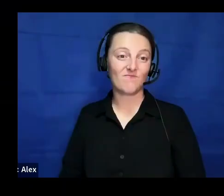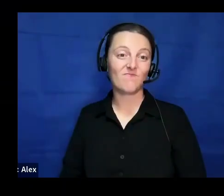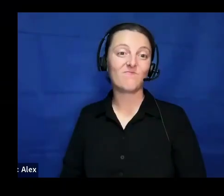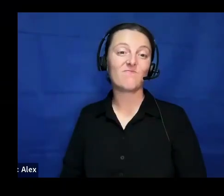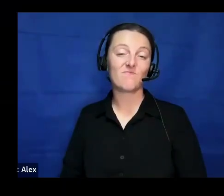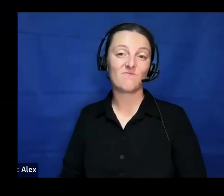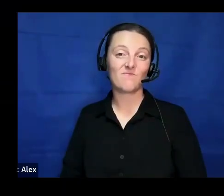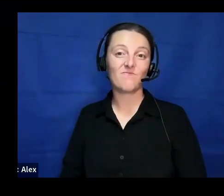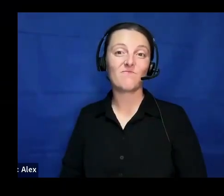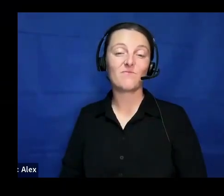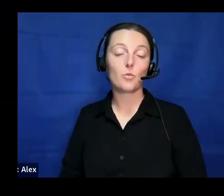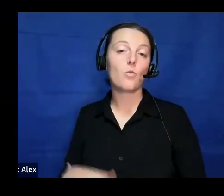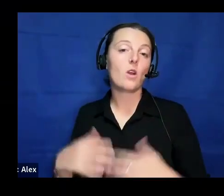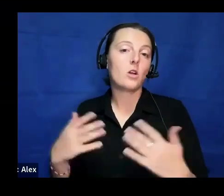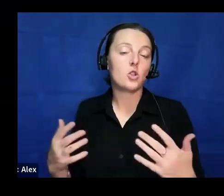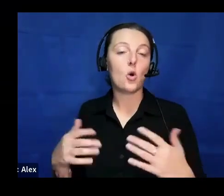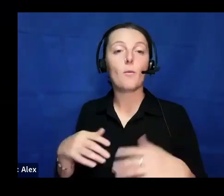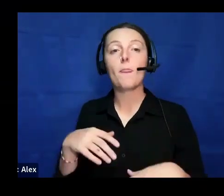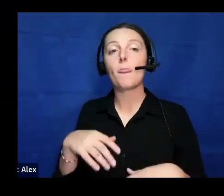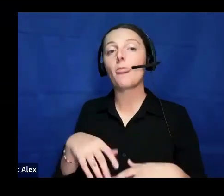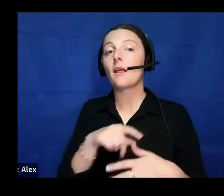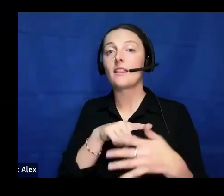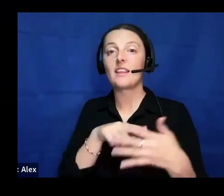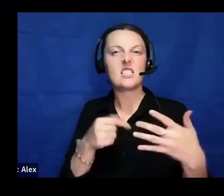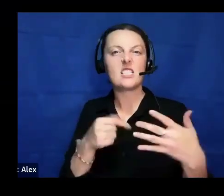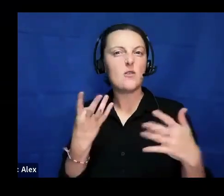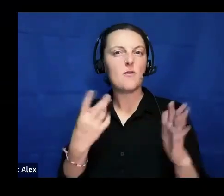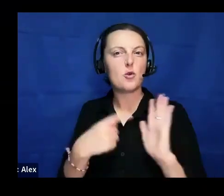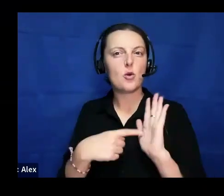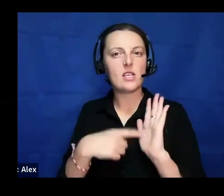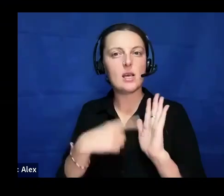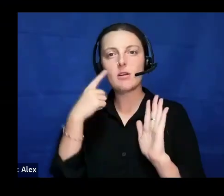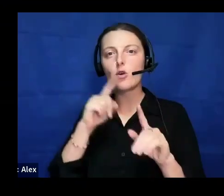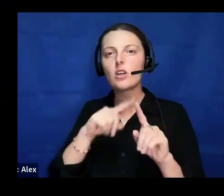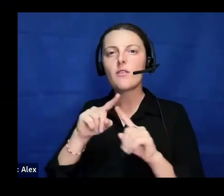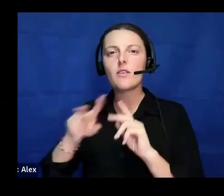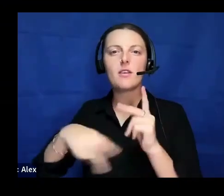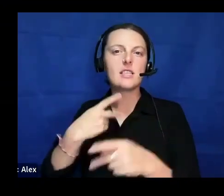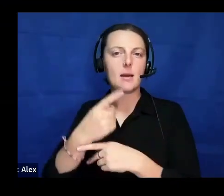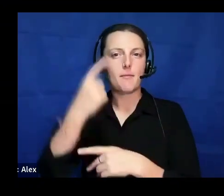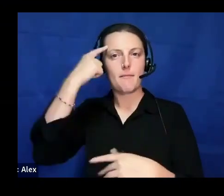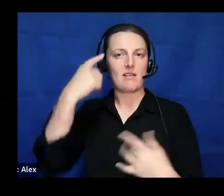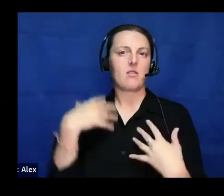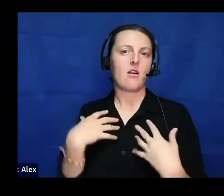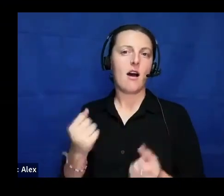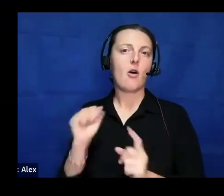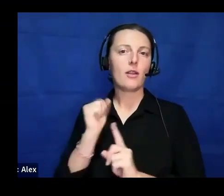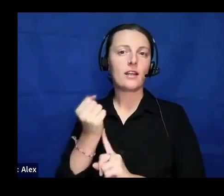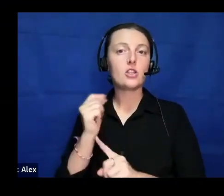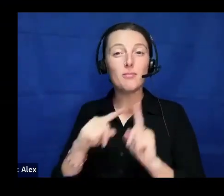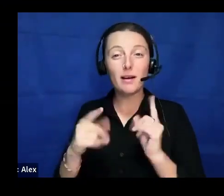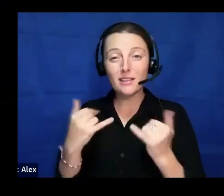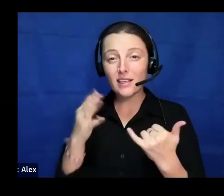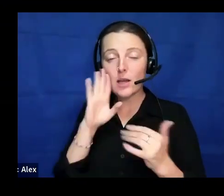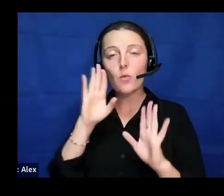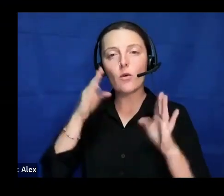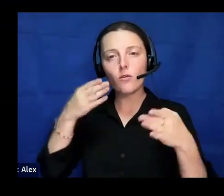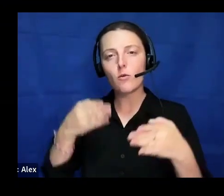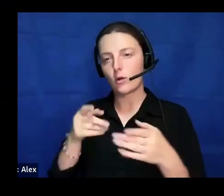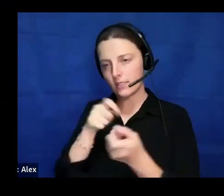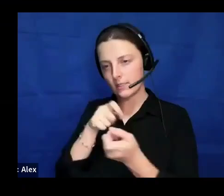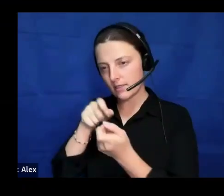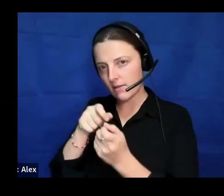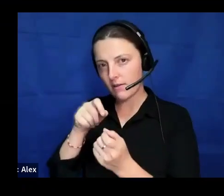So, these are just some examples of different types of mental health conditions, but today we're going to focus a little bit more specifically